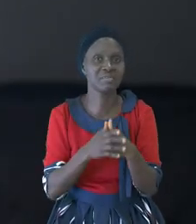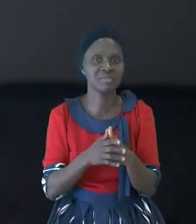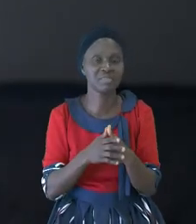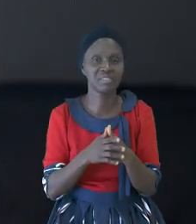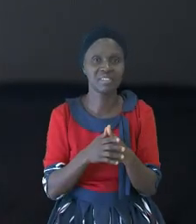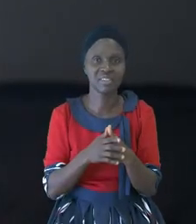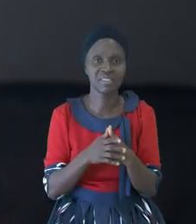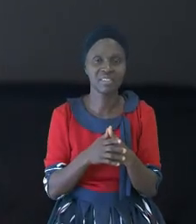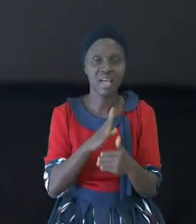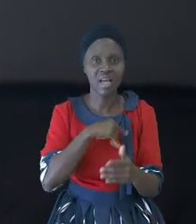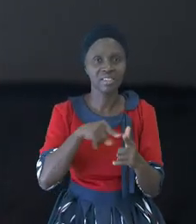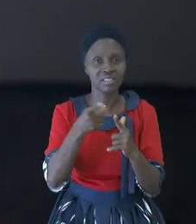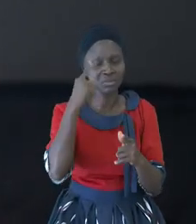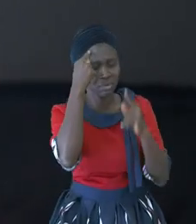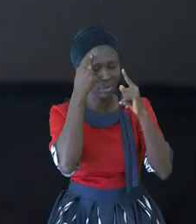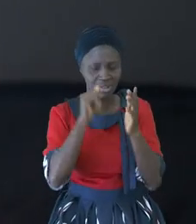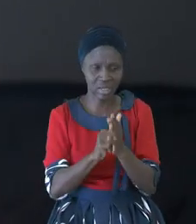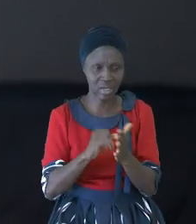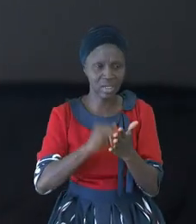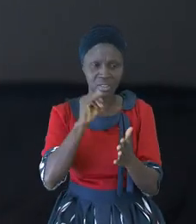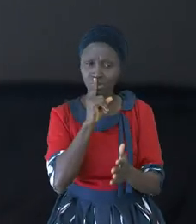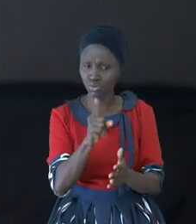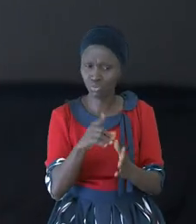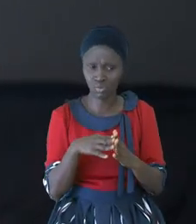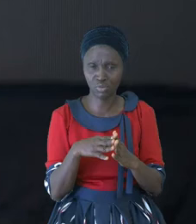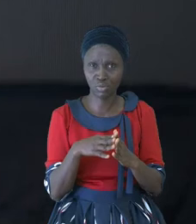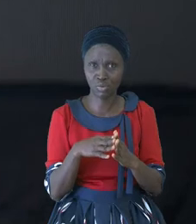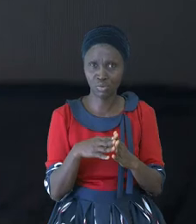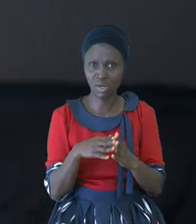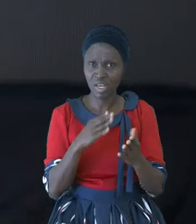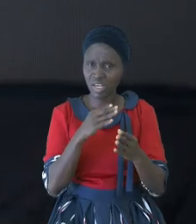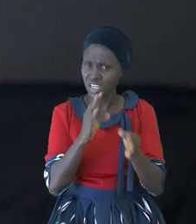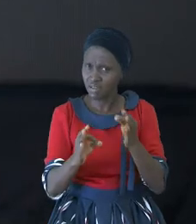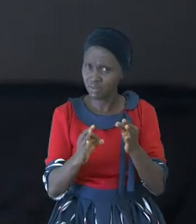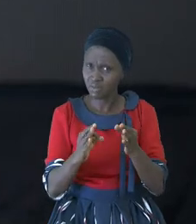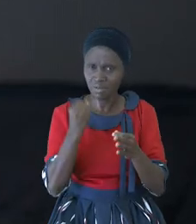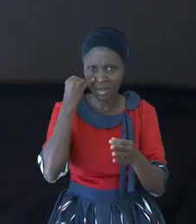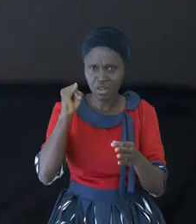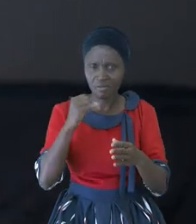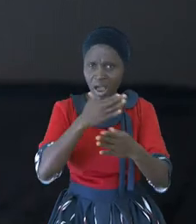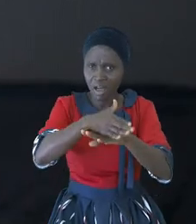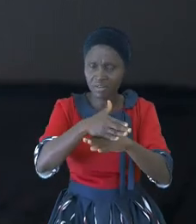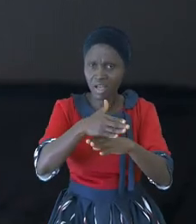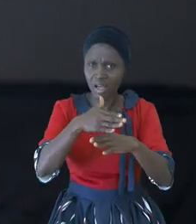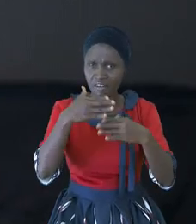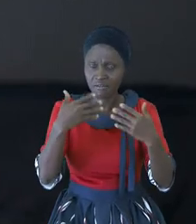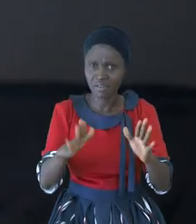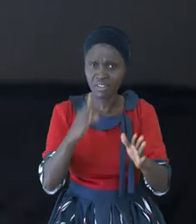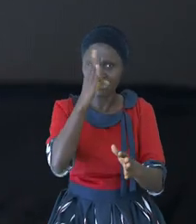say, it's true. What if after all this, laboring, working, rising